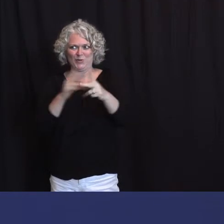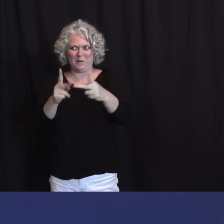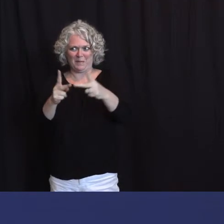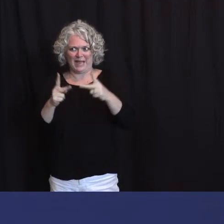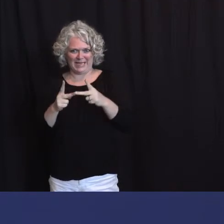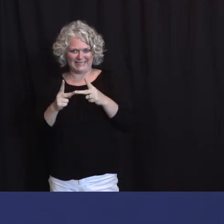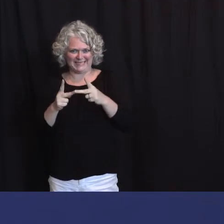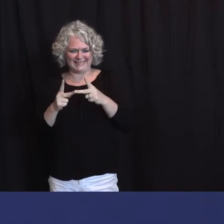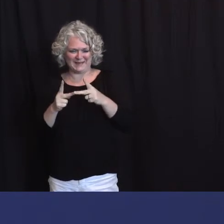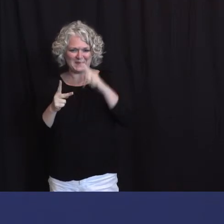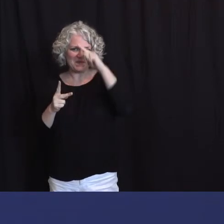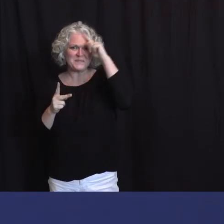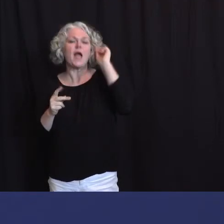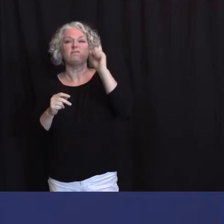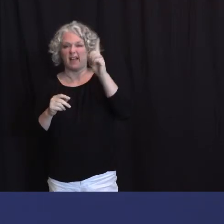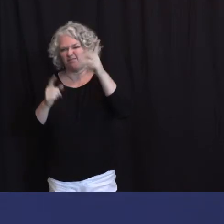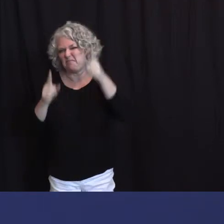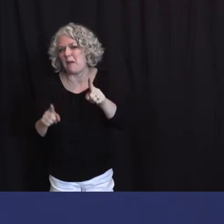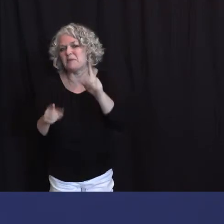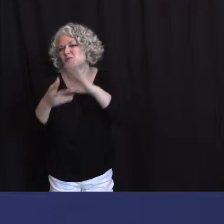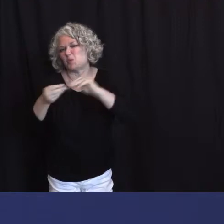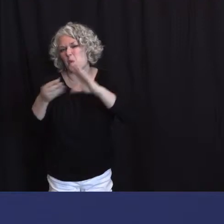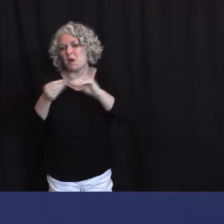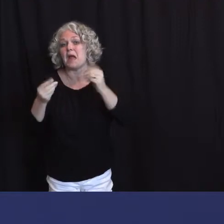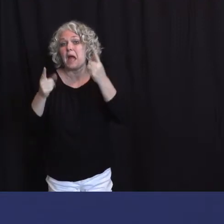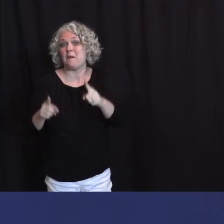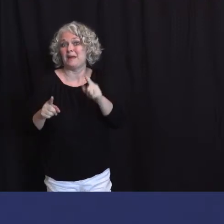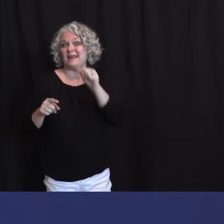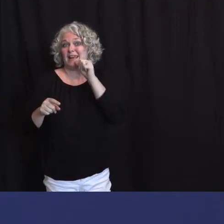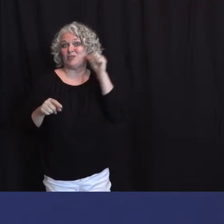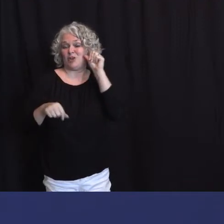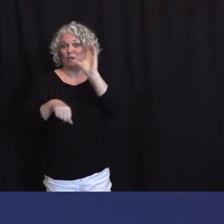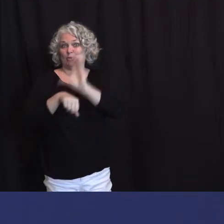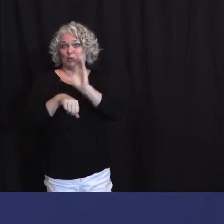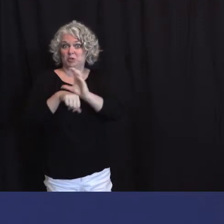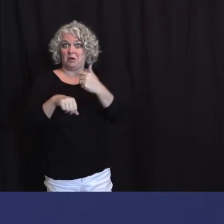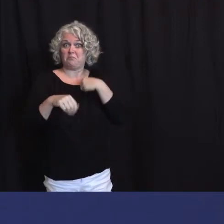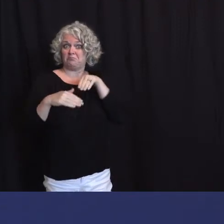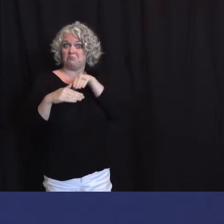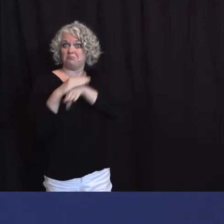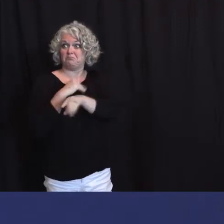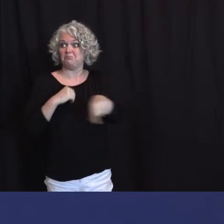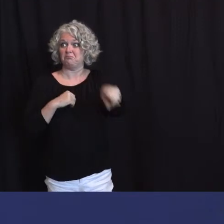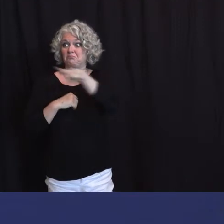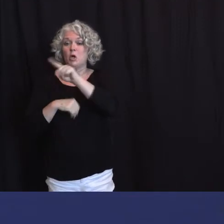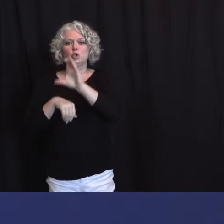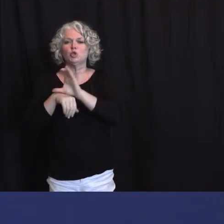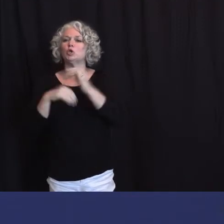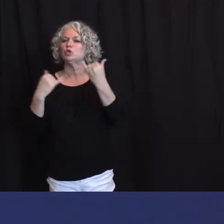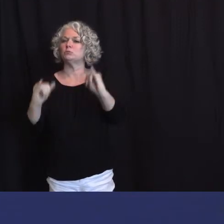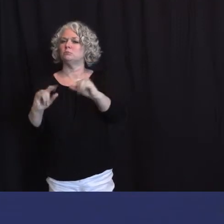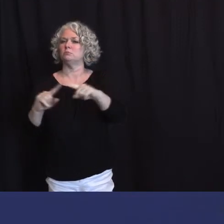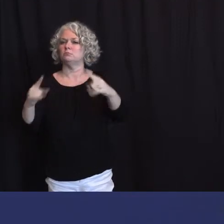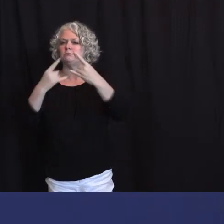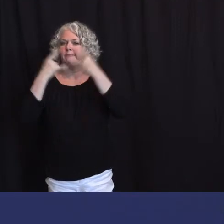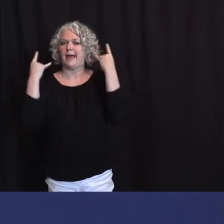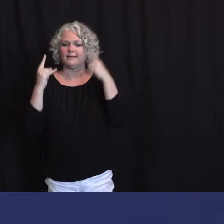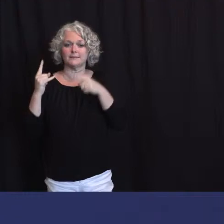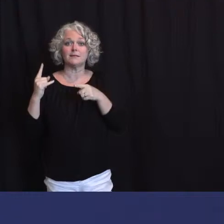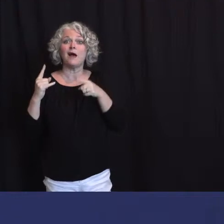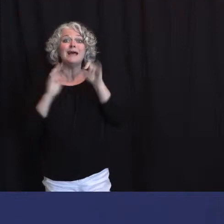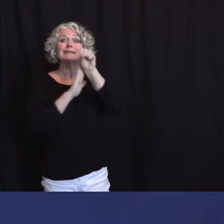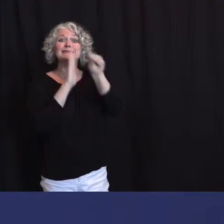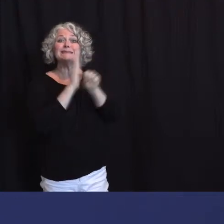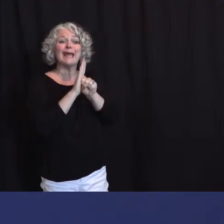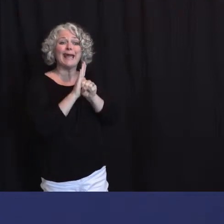it's got to be, I went to a church yesterday, and the church had a standing, at least through the next couple of weeks, they still require masking. We had